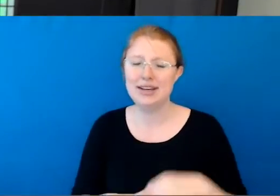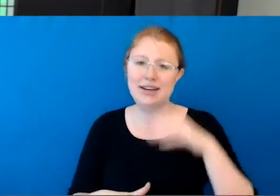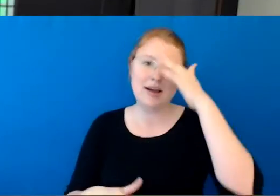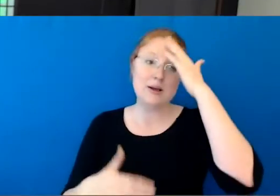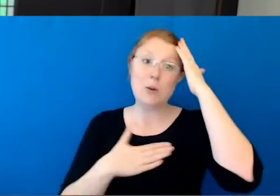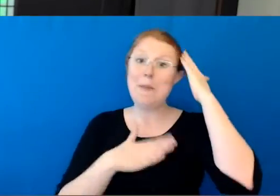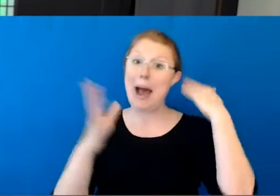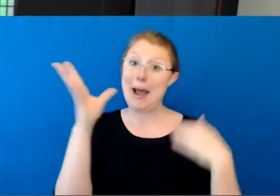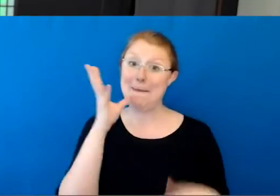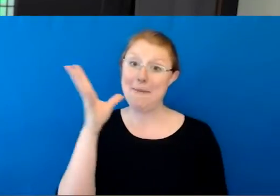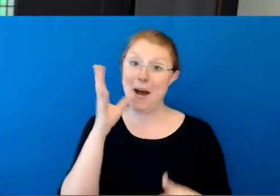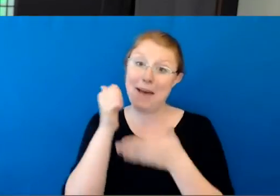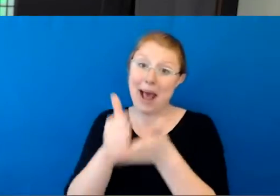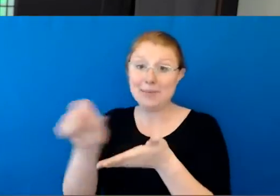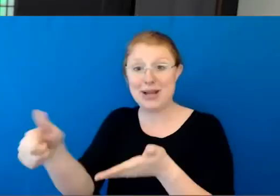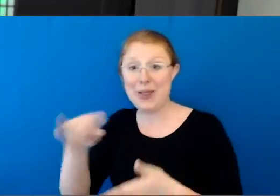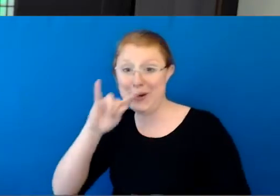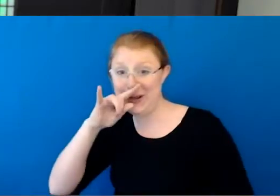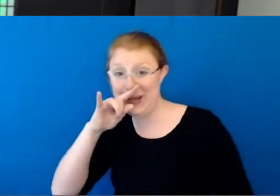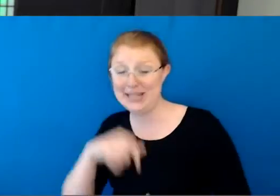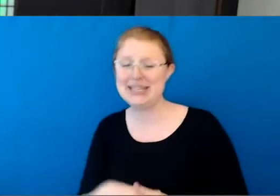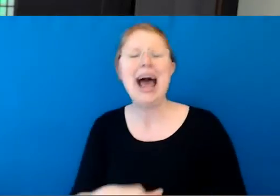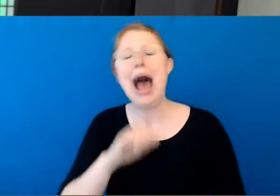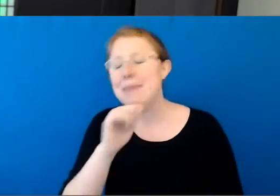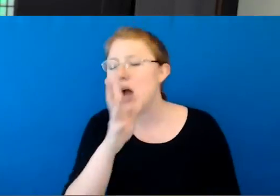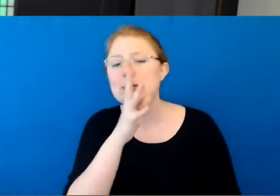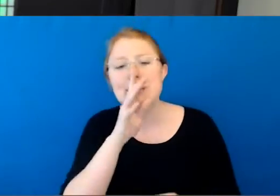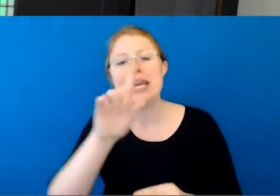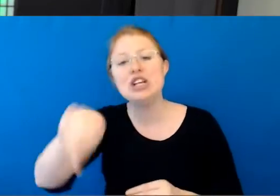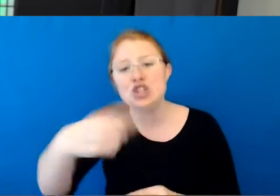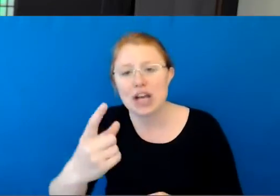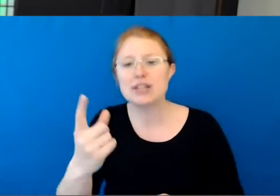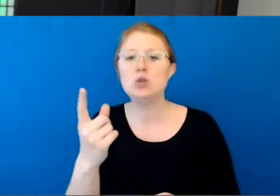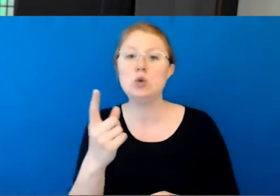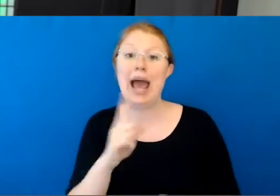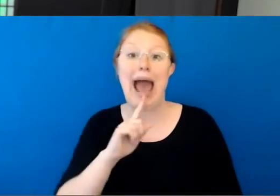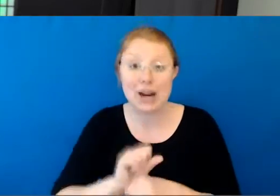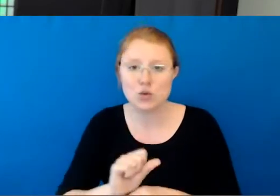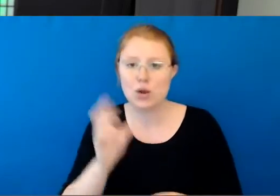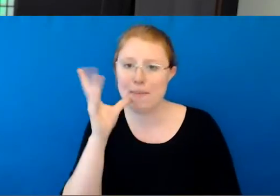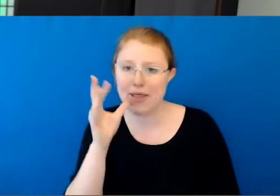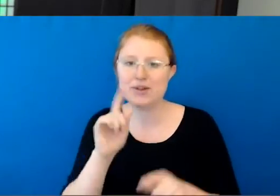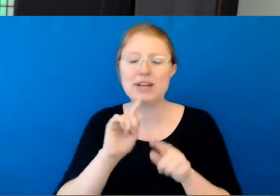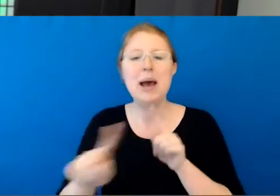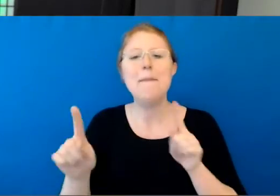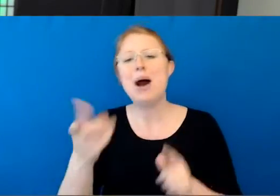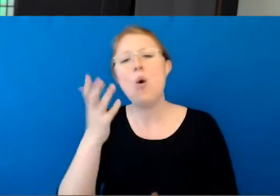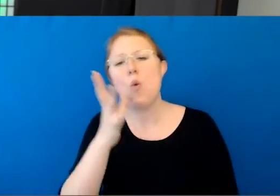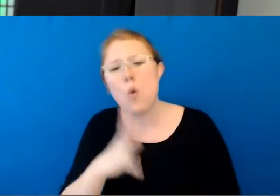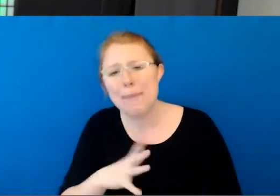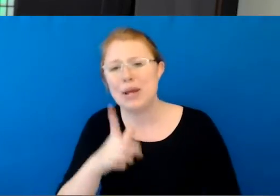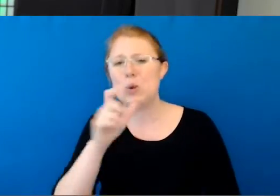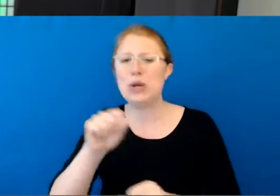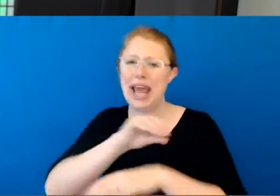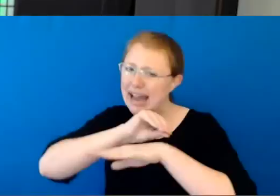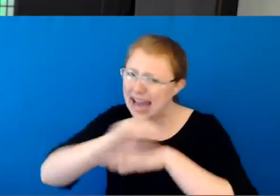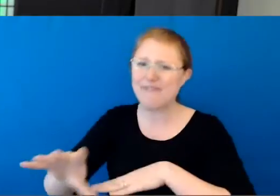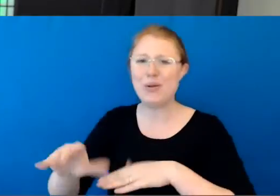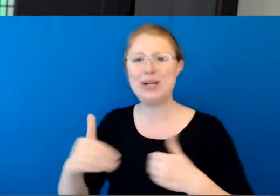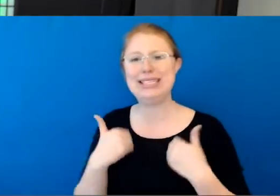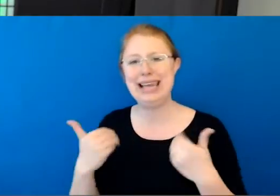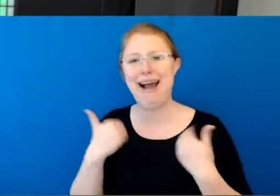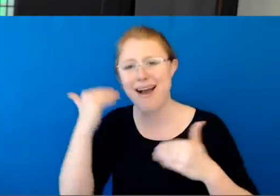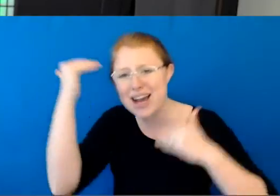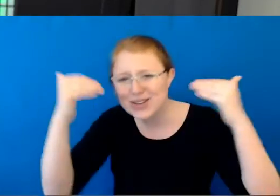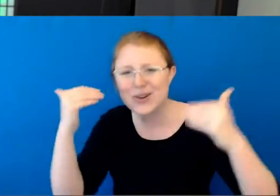have biological children, but you are moms to children and maybe even to young adults and maybe even adults